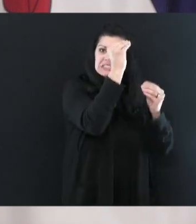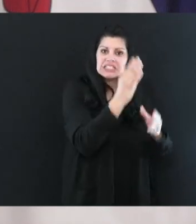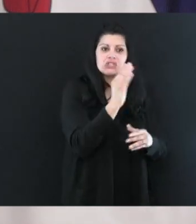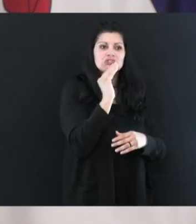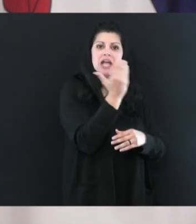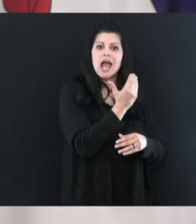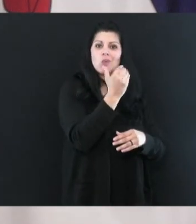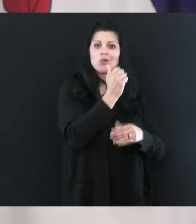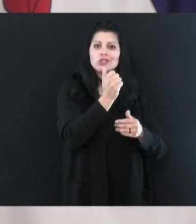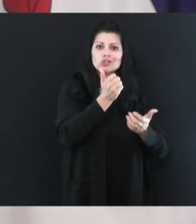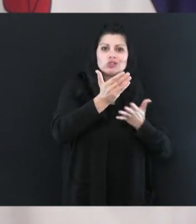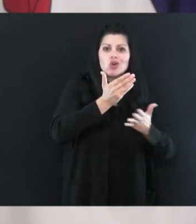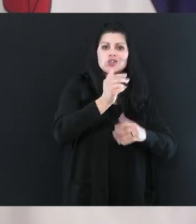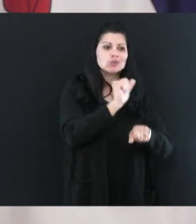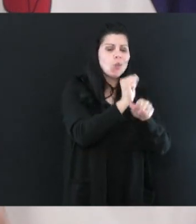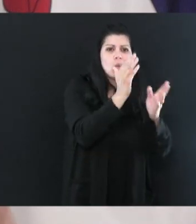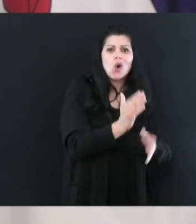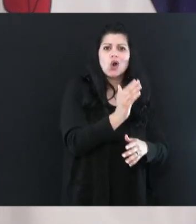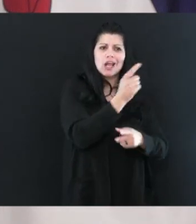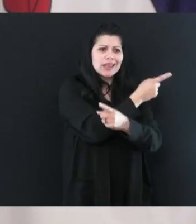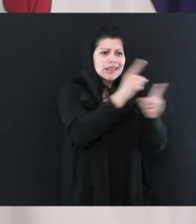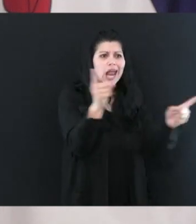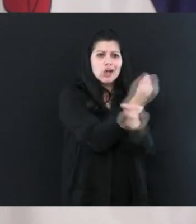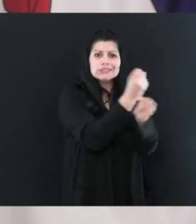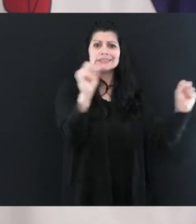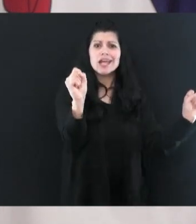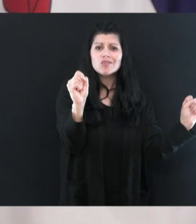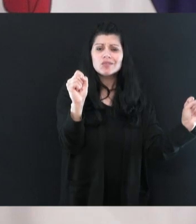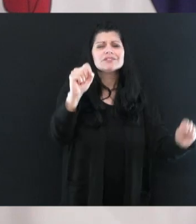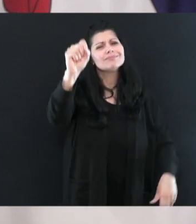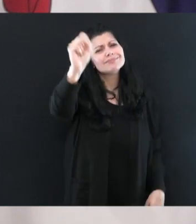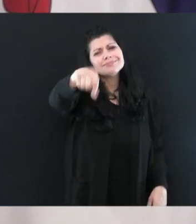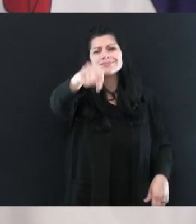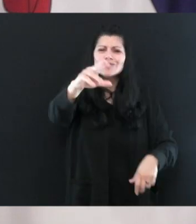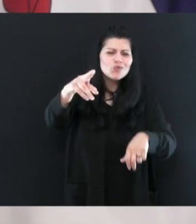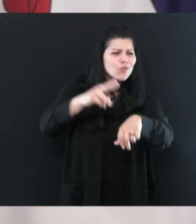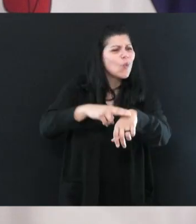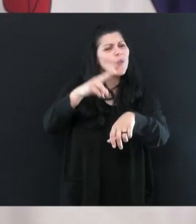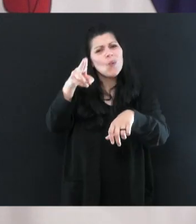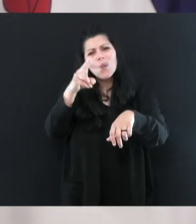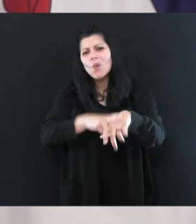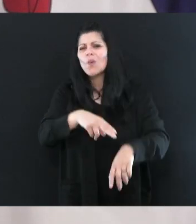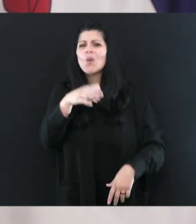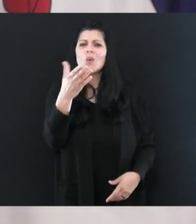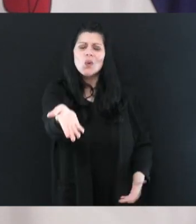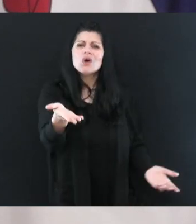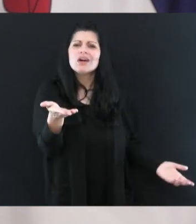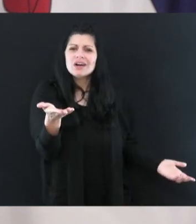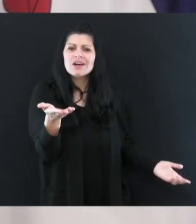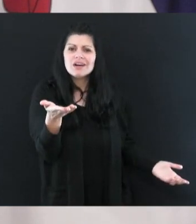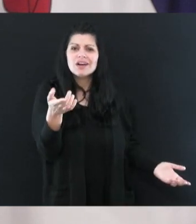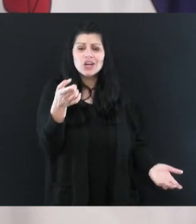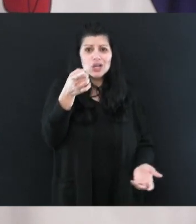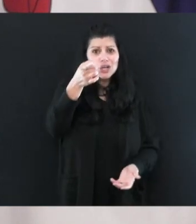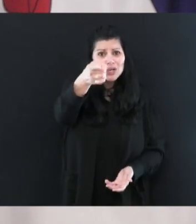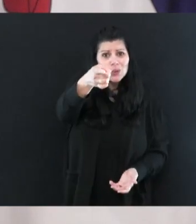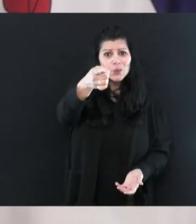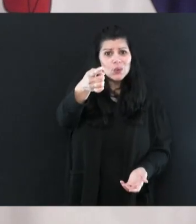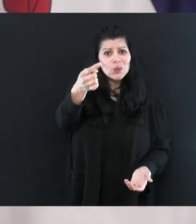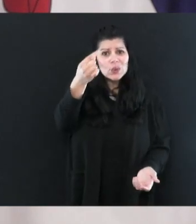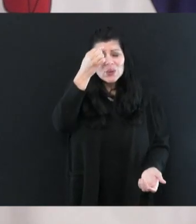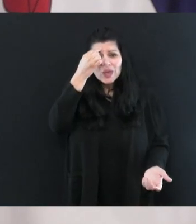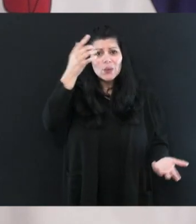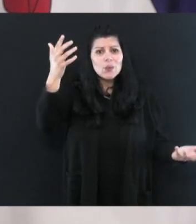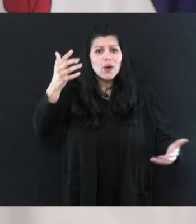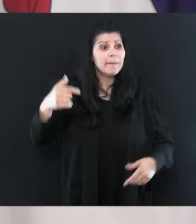everybody are super safe? Of course we do. I mean, do you really honestly believe that I, in